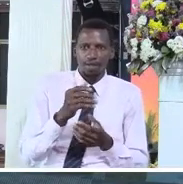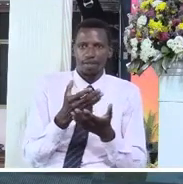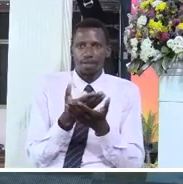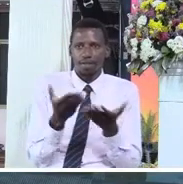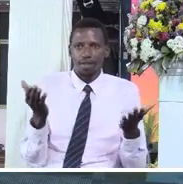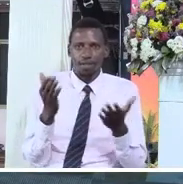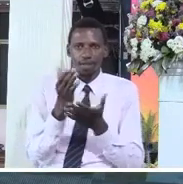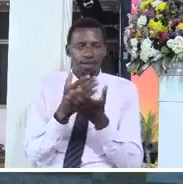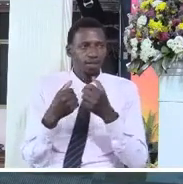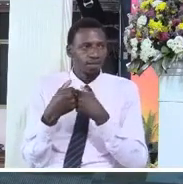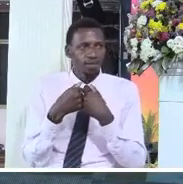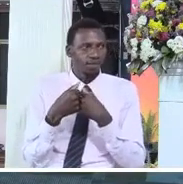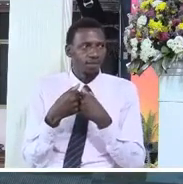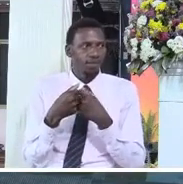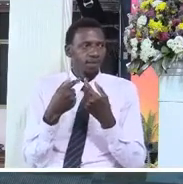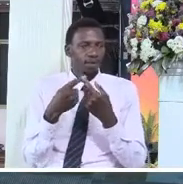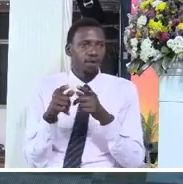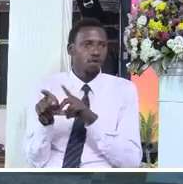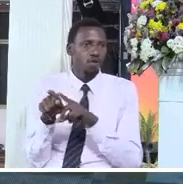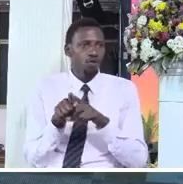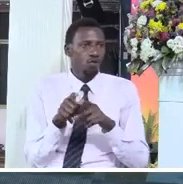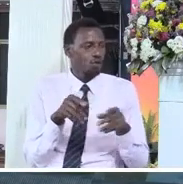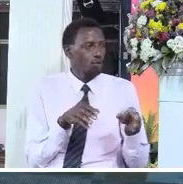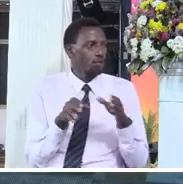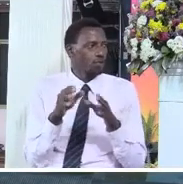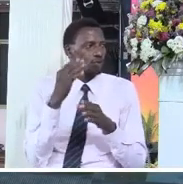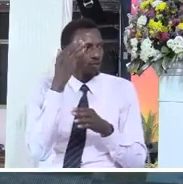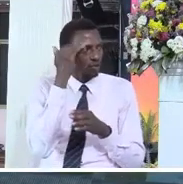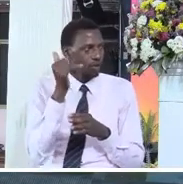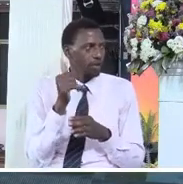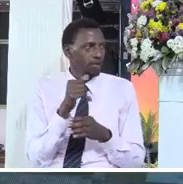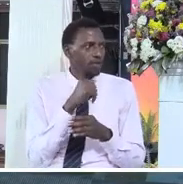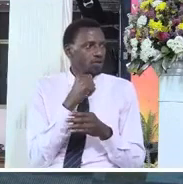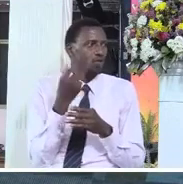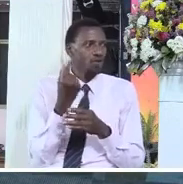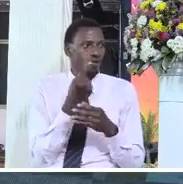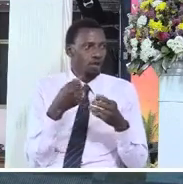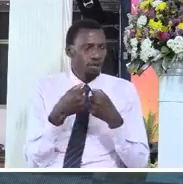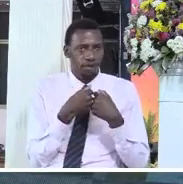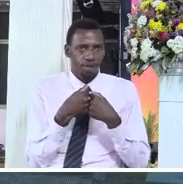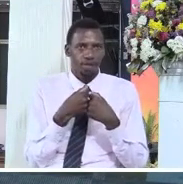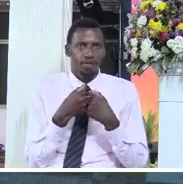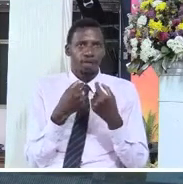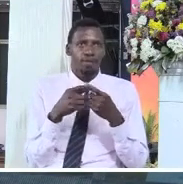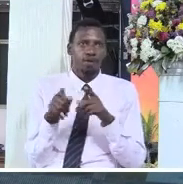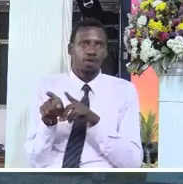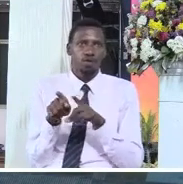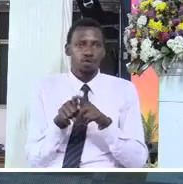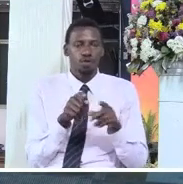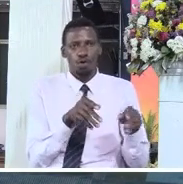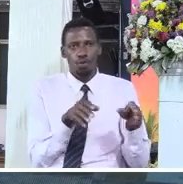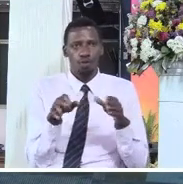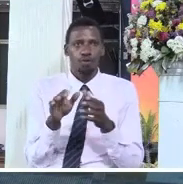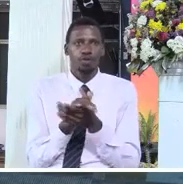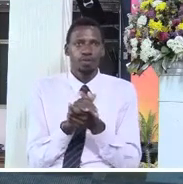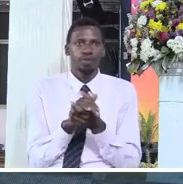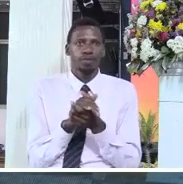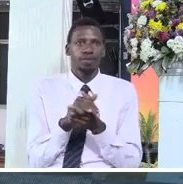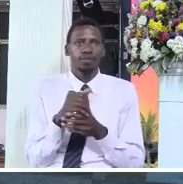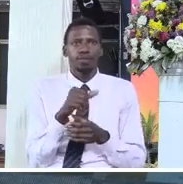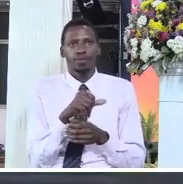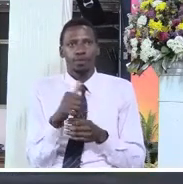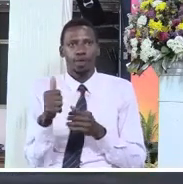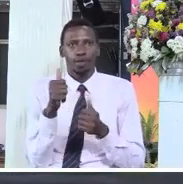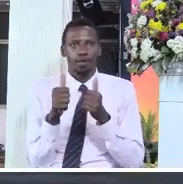the challenges, but with opportunities also, because they are not only challenges, they are also opportunities. Another one which I